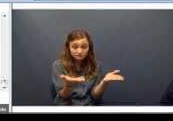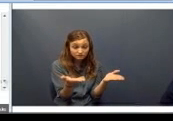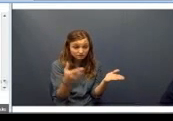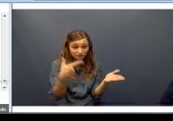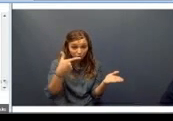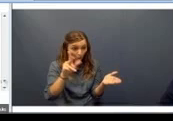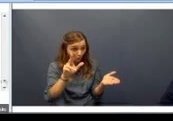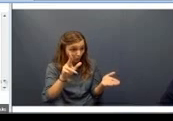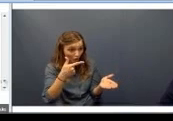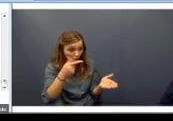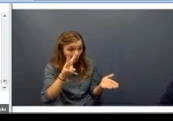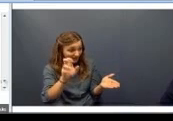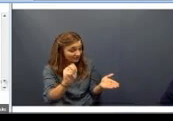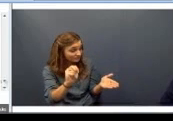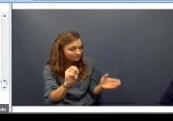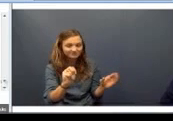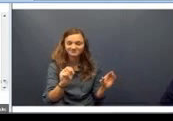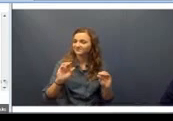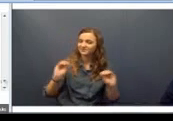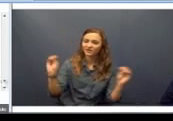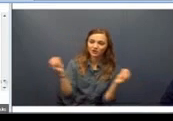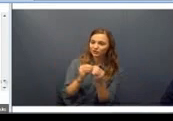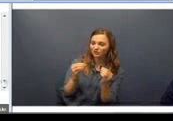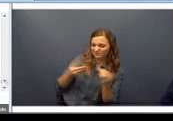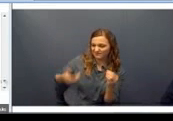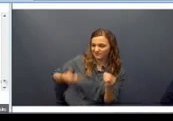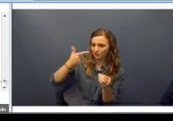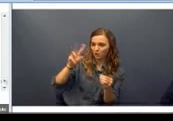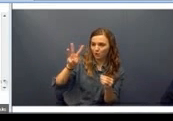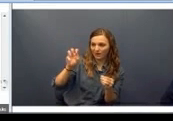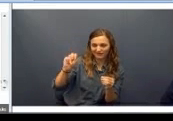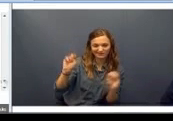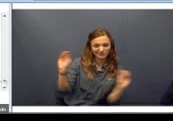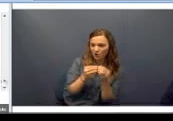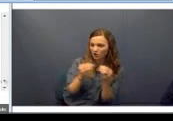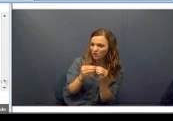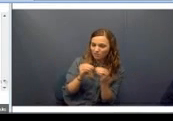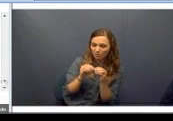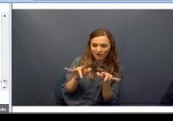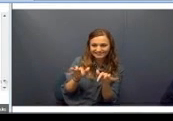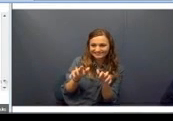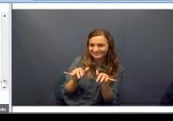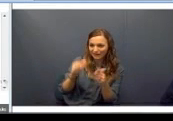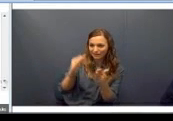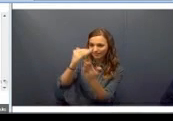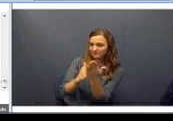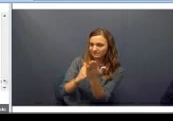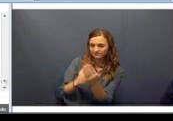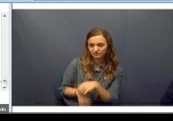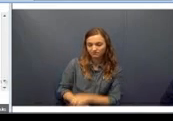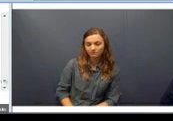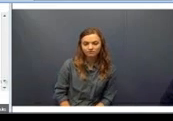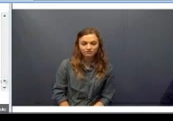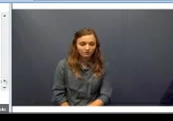Are there more questions? Do you have anything else, Glenn? No, there are no more on the